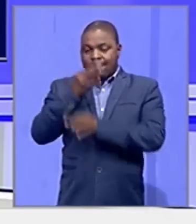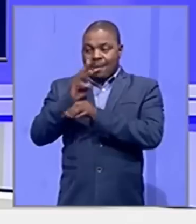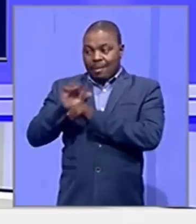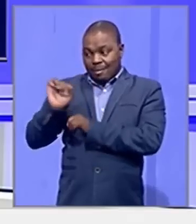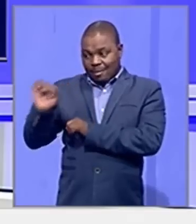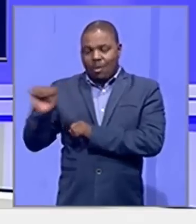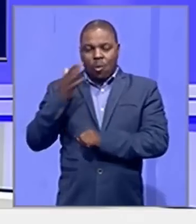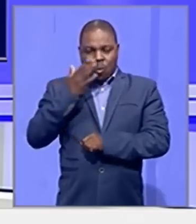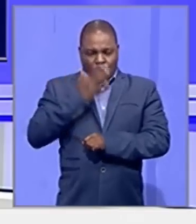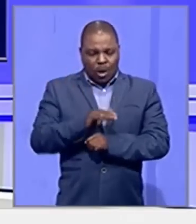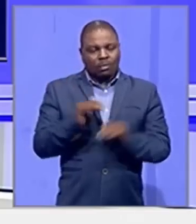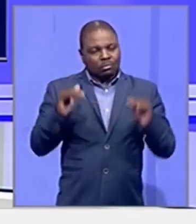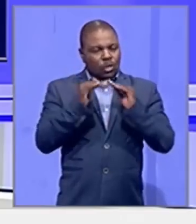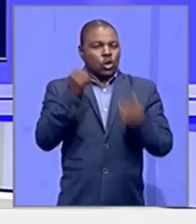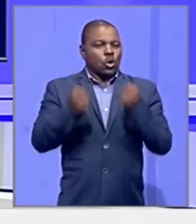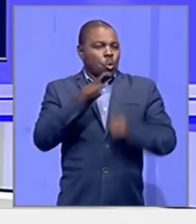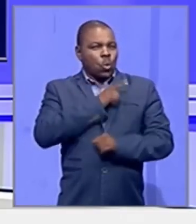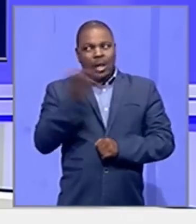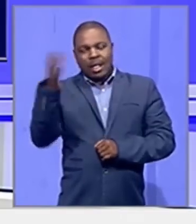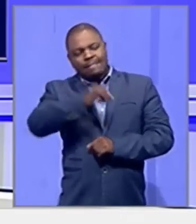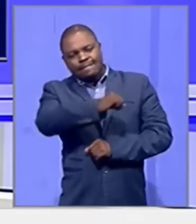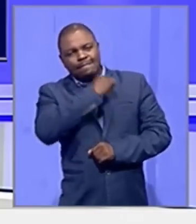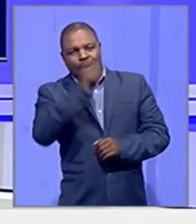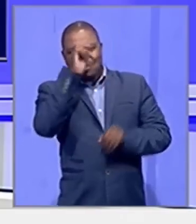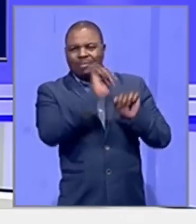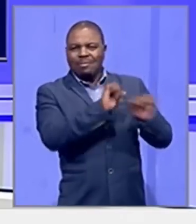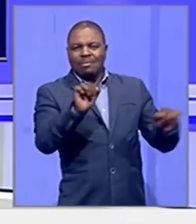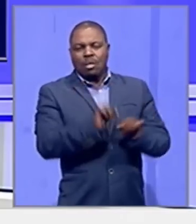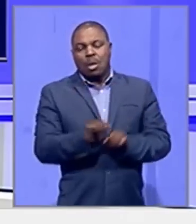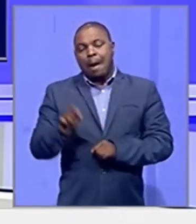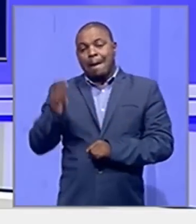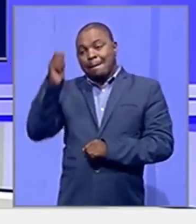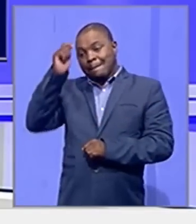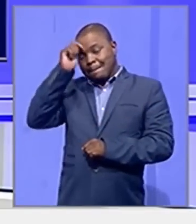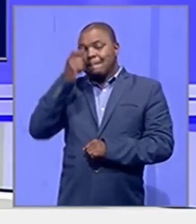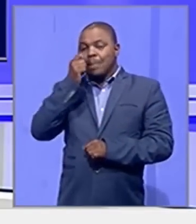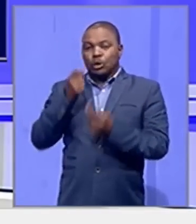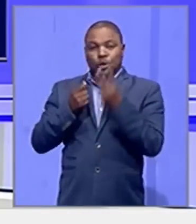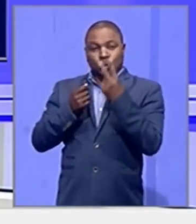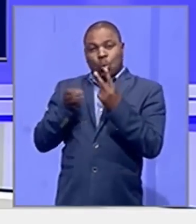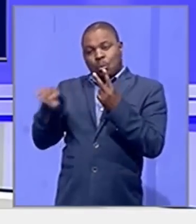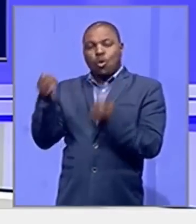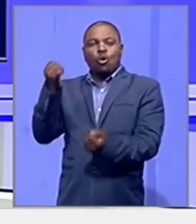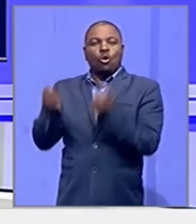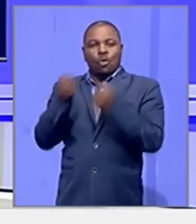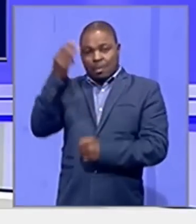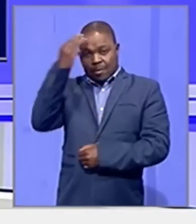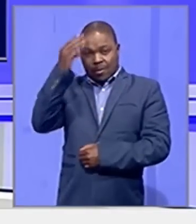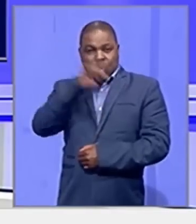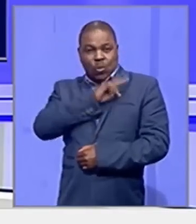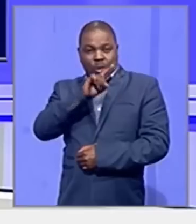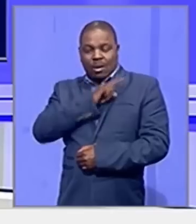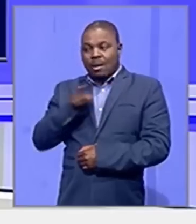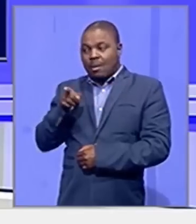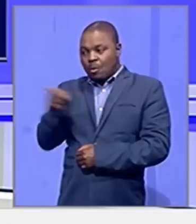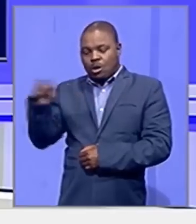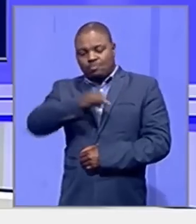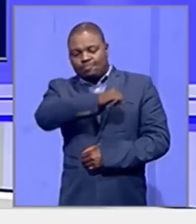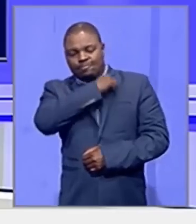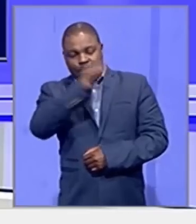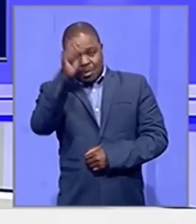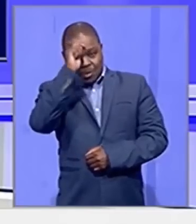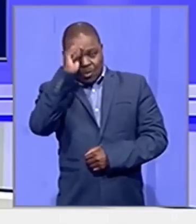ka kgang. Banna ba babedi ba tšweletše pele ga kgorotsheko ya magistrata ka Mahikeng ka ditatofatšo tša go thopa